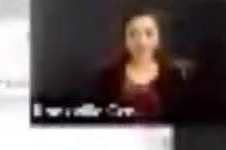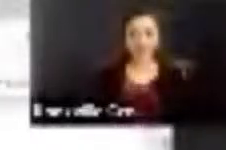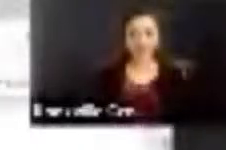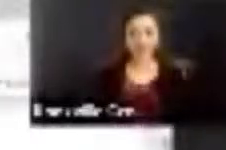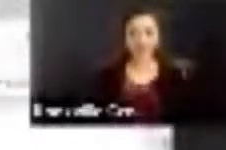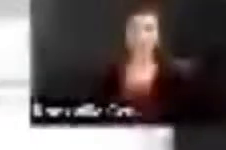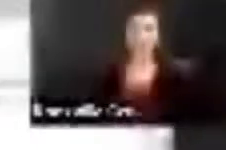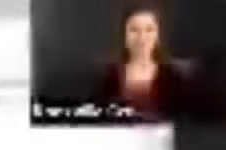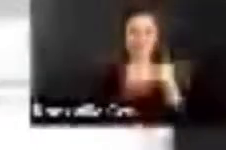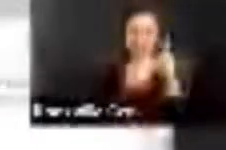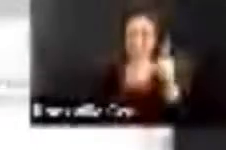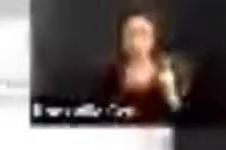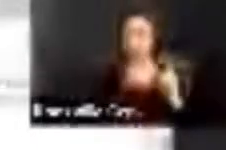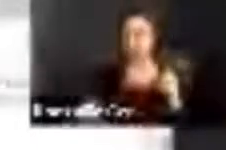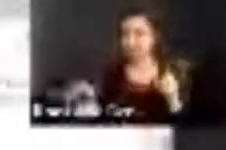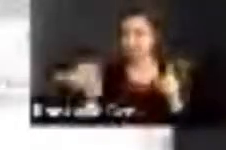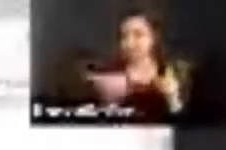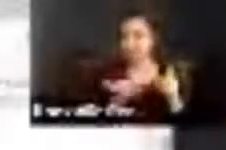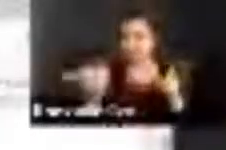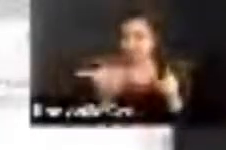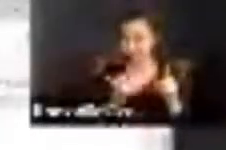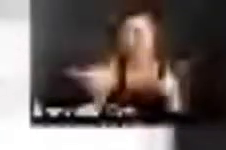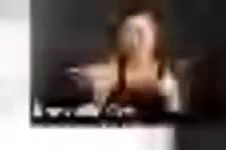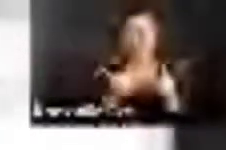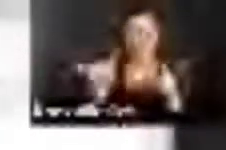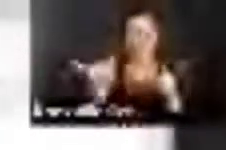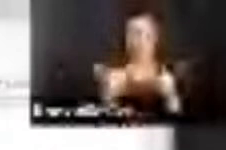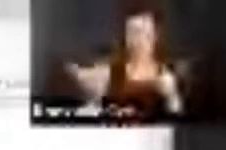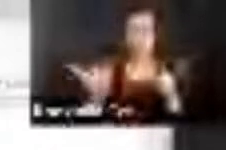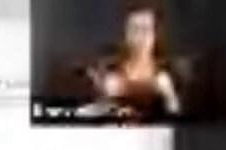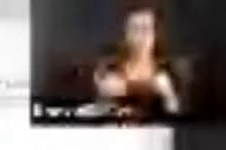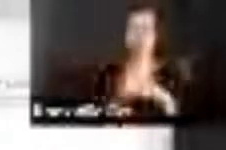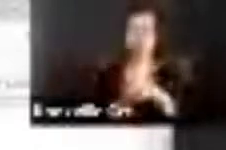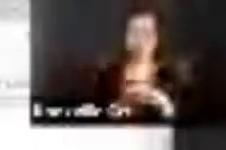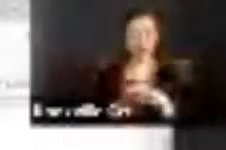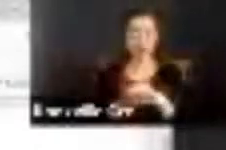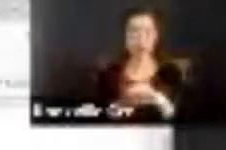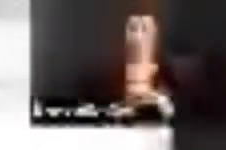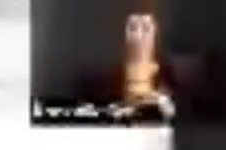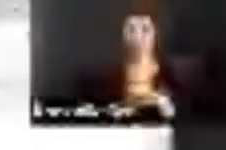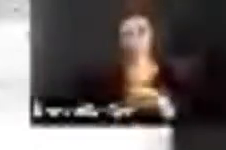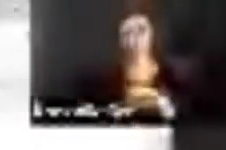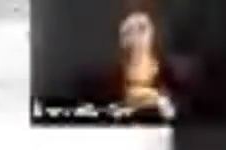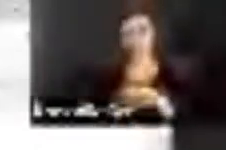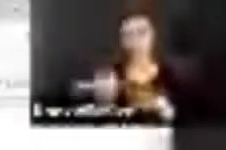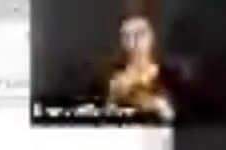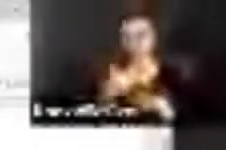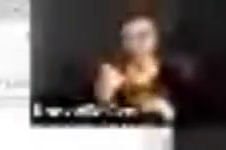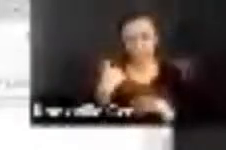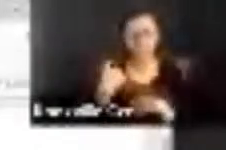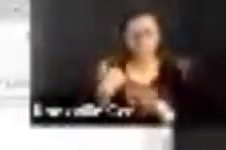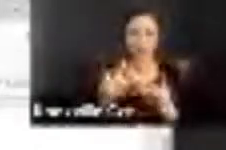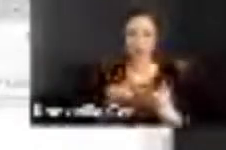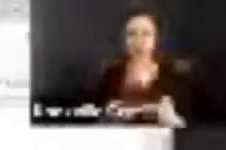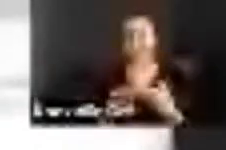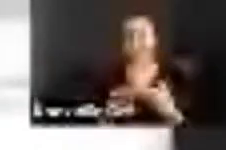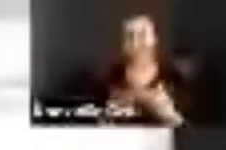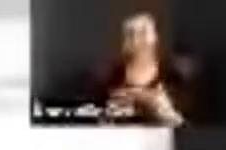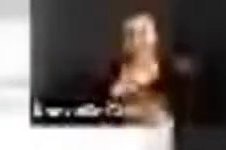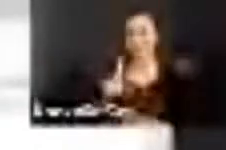So this is kind of the same as, well, it is the same. We talk about the